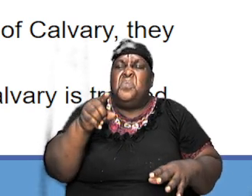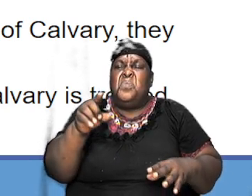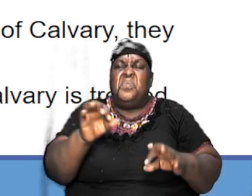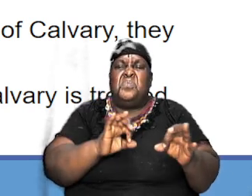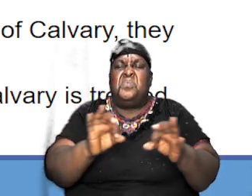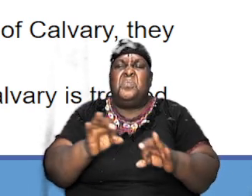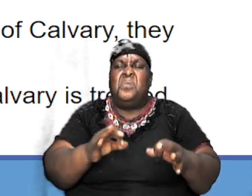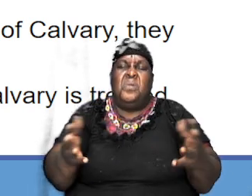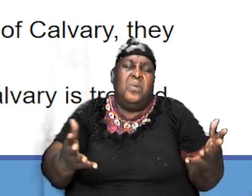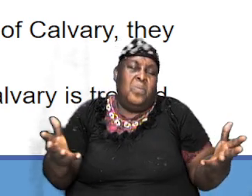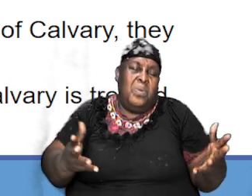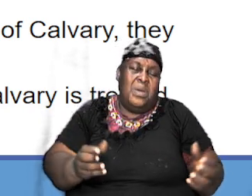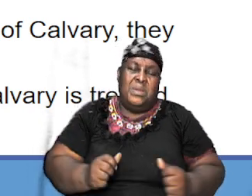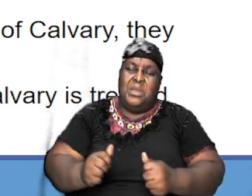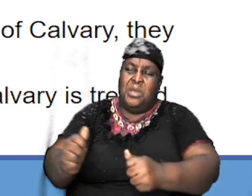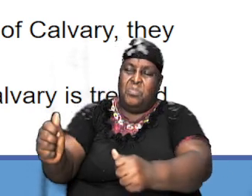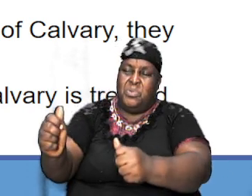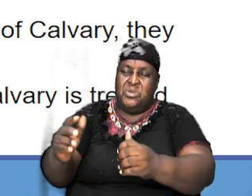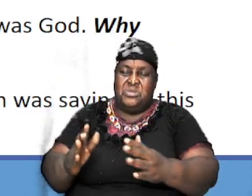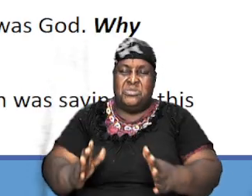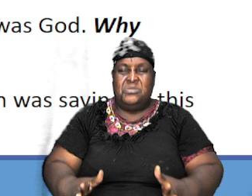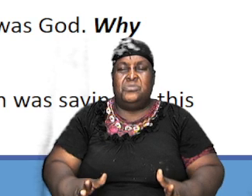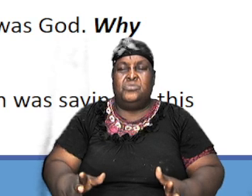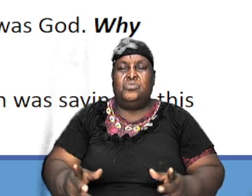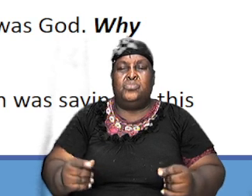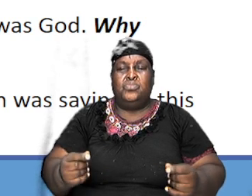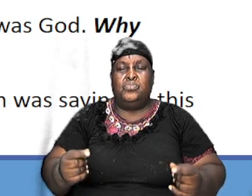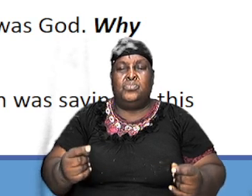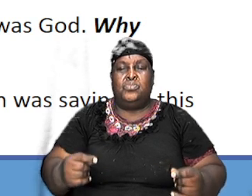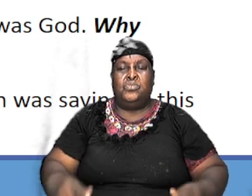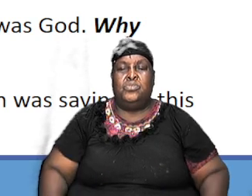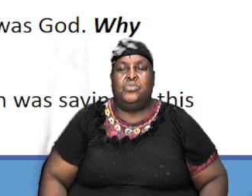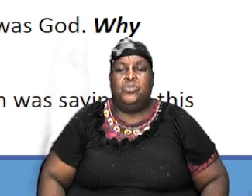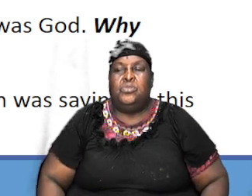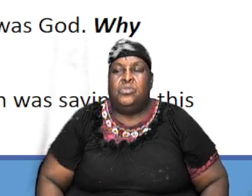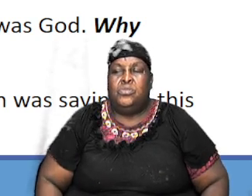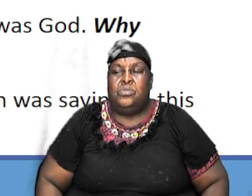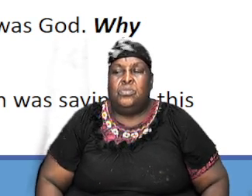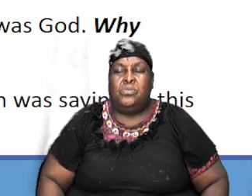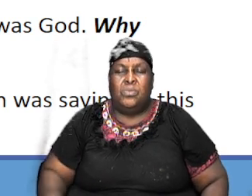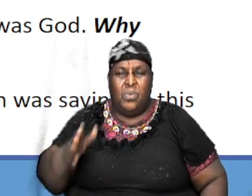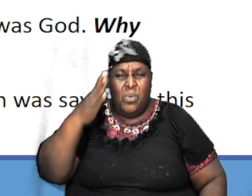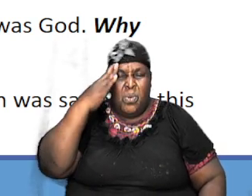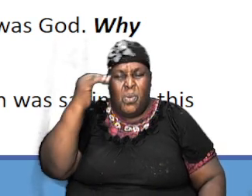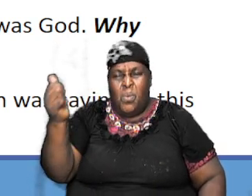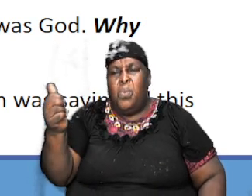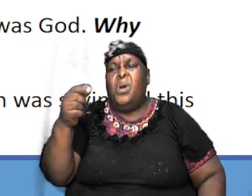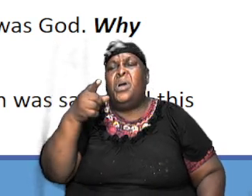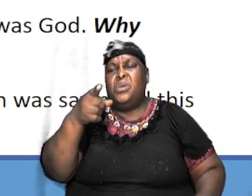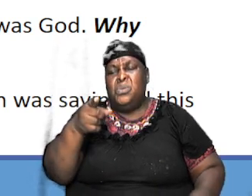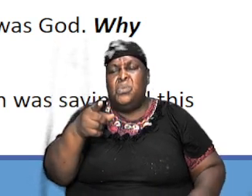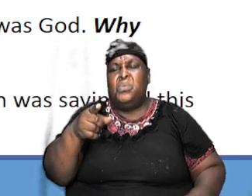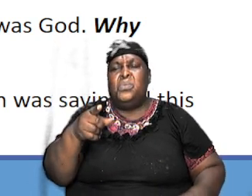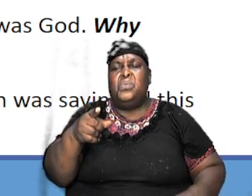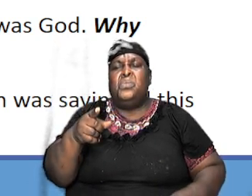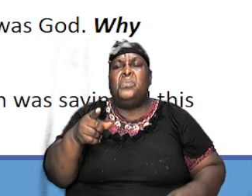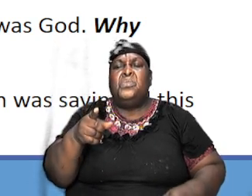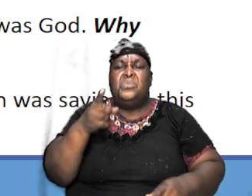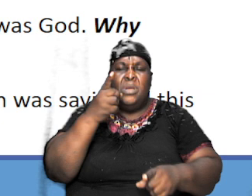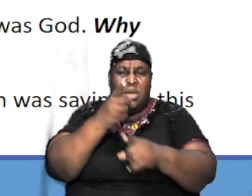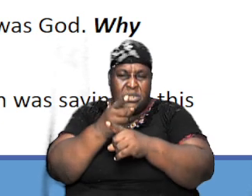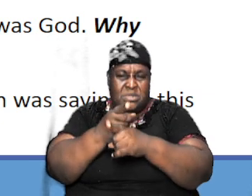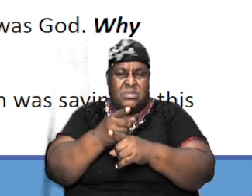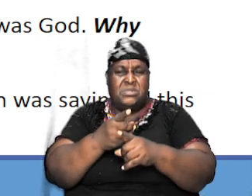apostle did? Go back to the next slide, because I don't want anybody to see the answer. Because I want you to respond. Respond in the chat. I